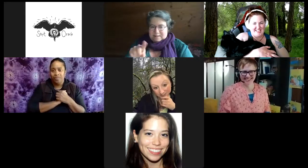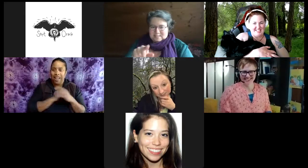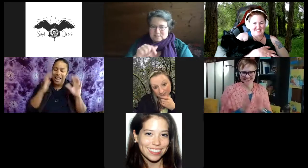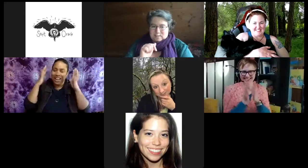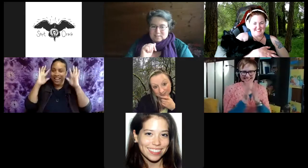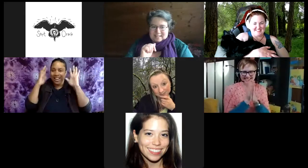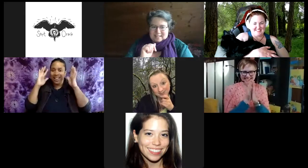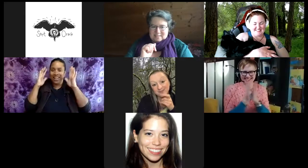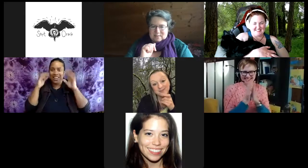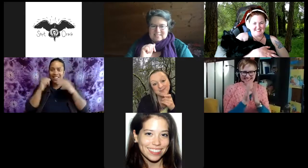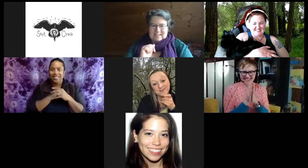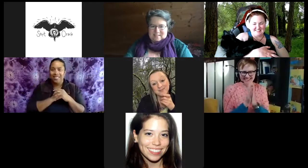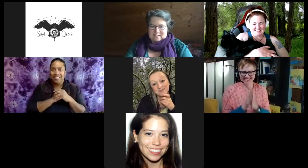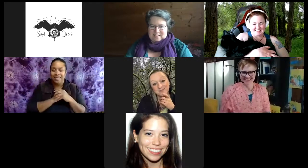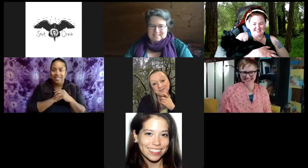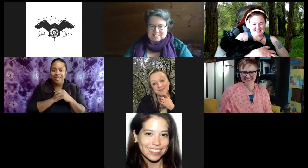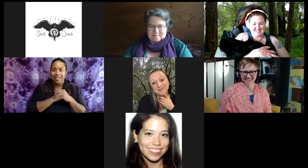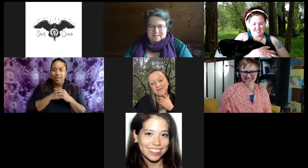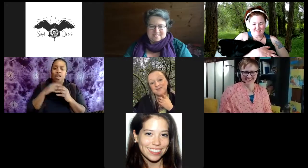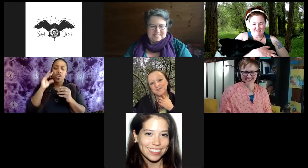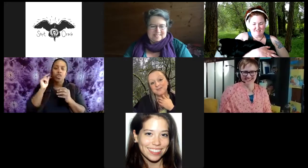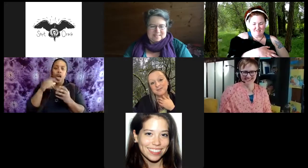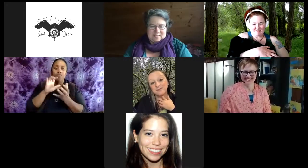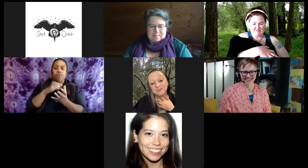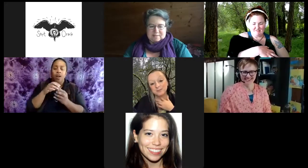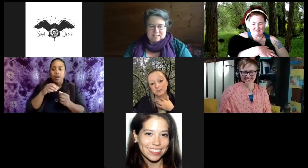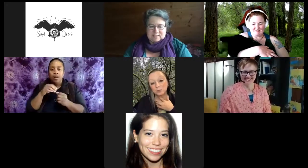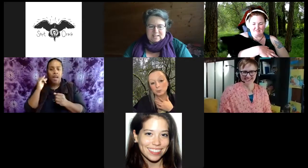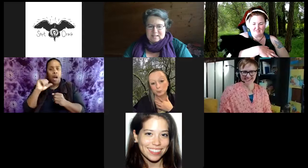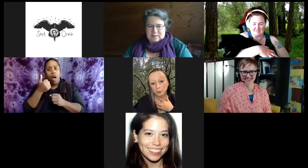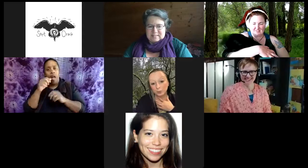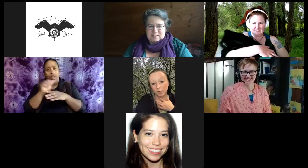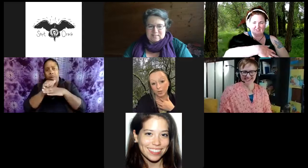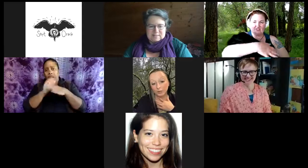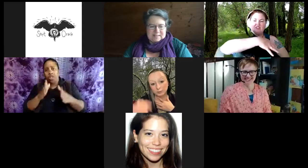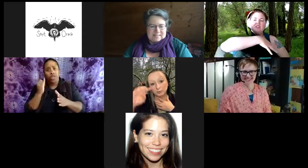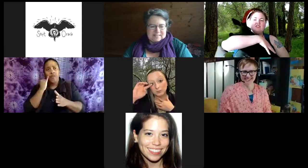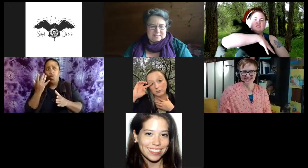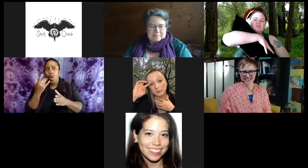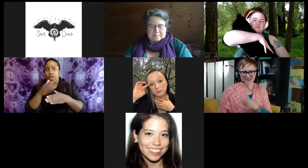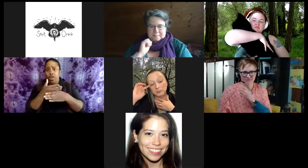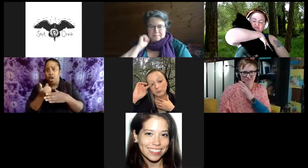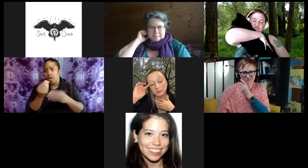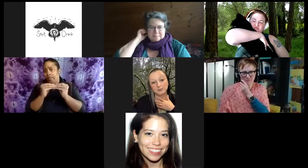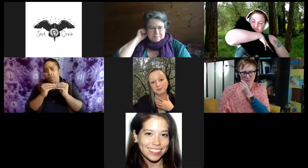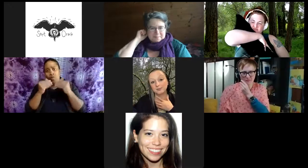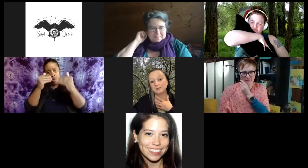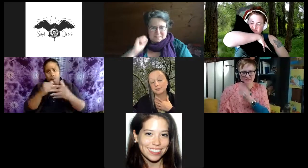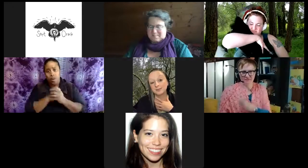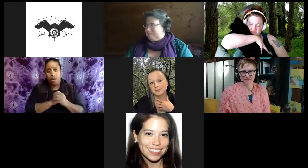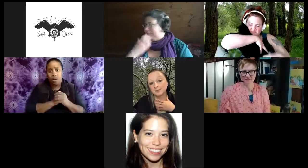Yay. To practitioners, if there's anything else you want to share, go ahead and jump in. Or Beverly, if there's anything you want to share in response.